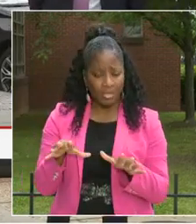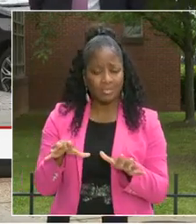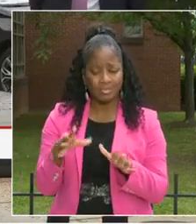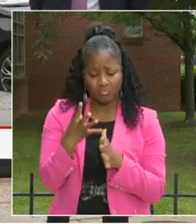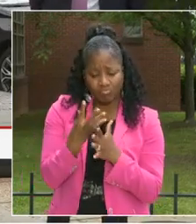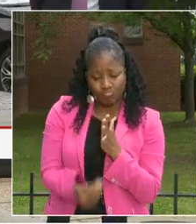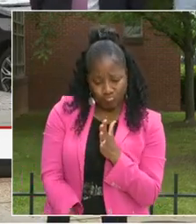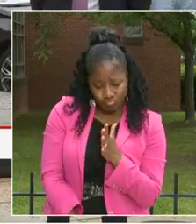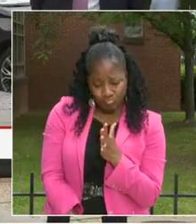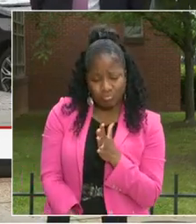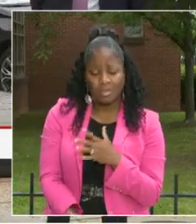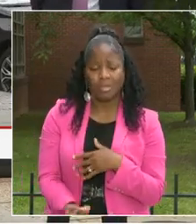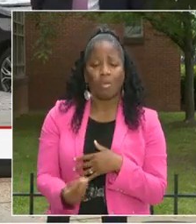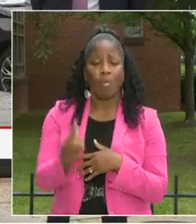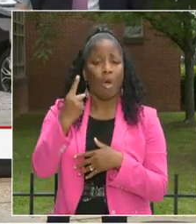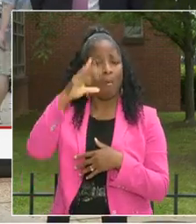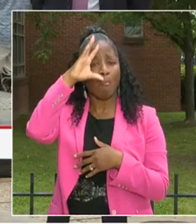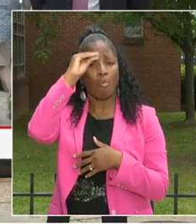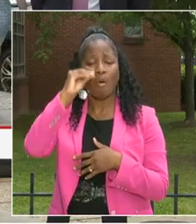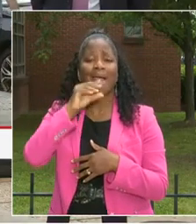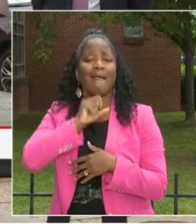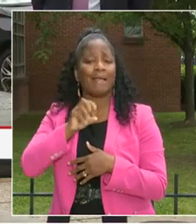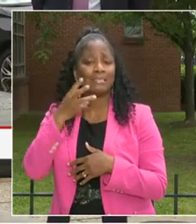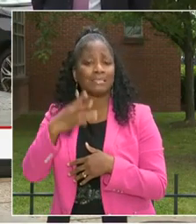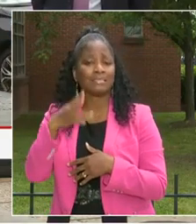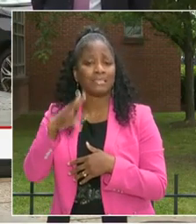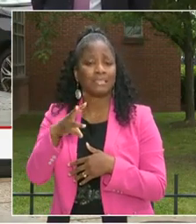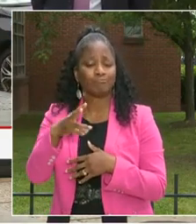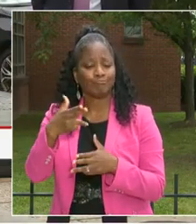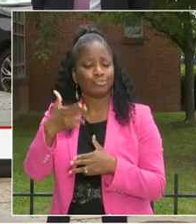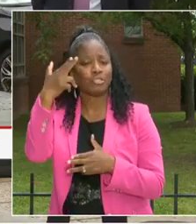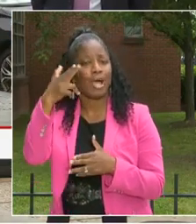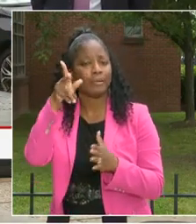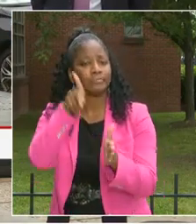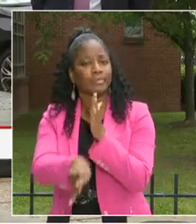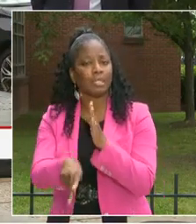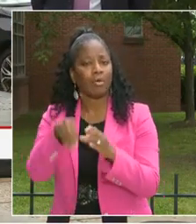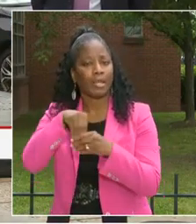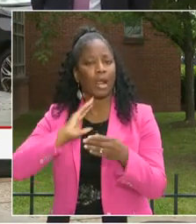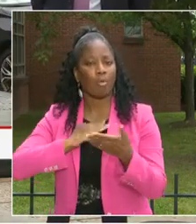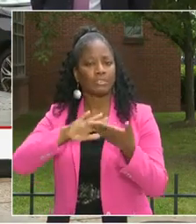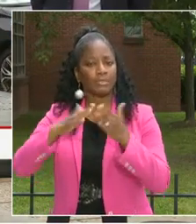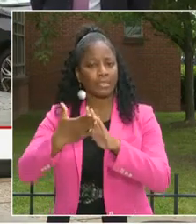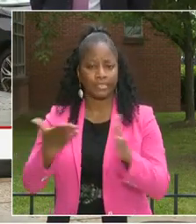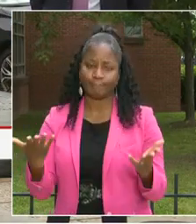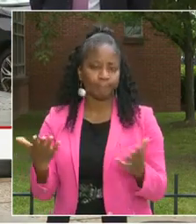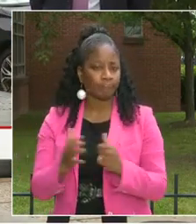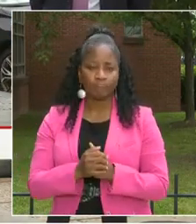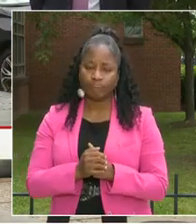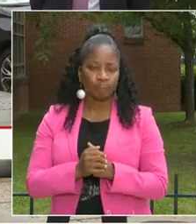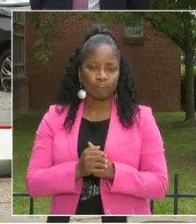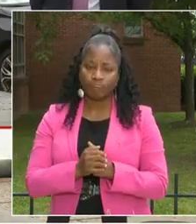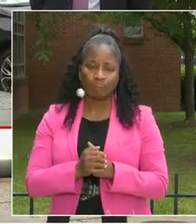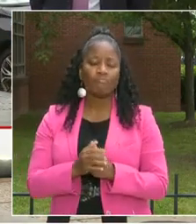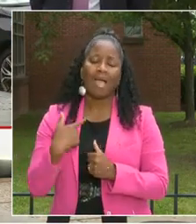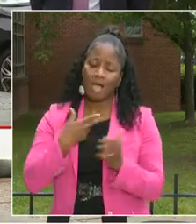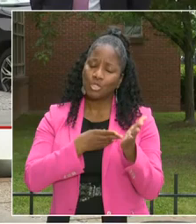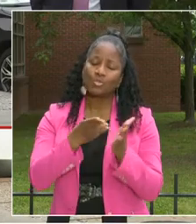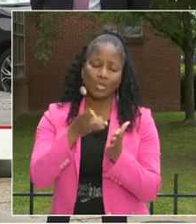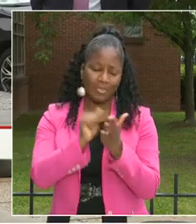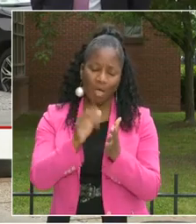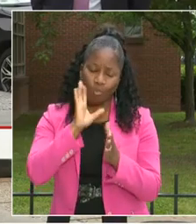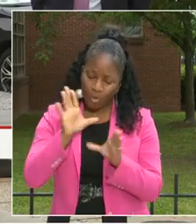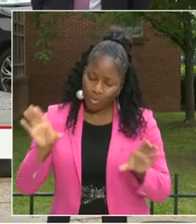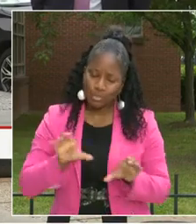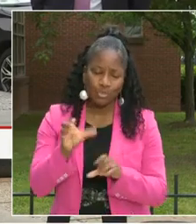16-year-old shot and killed in our city. So we know it's got to stop, and I assure you that we're going to do every single thing